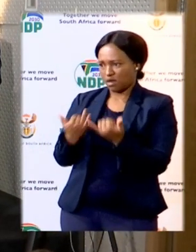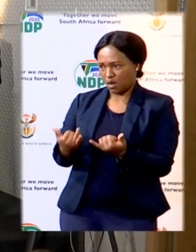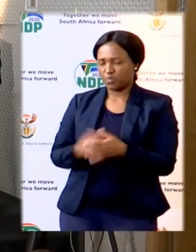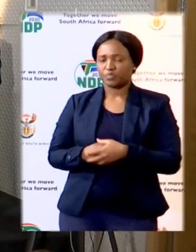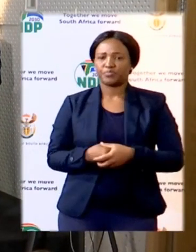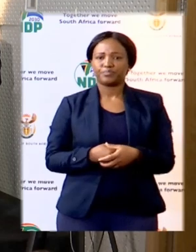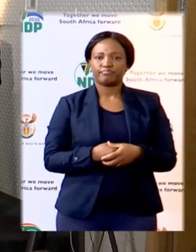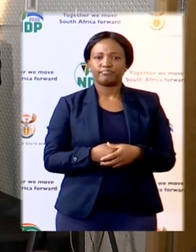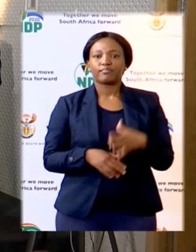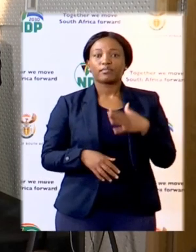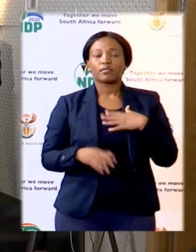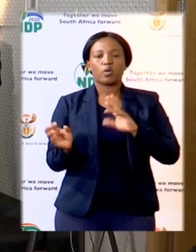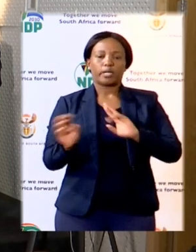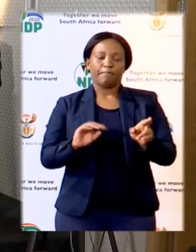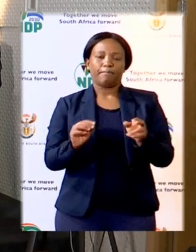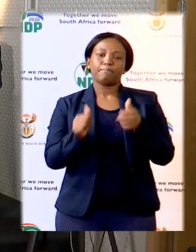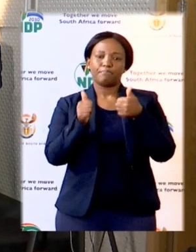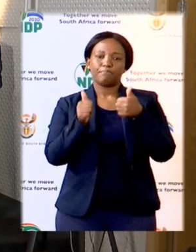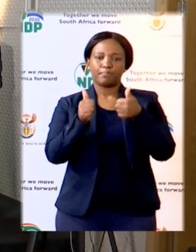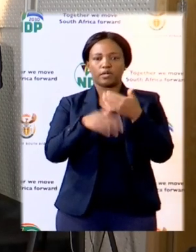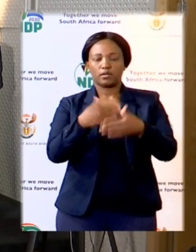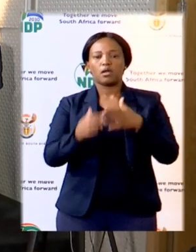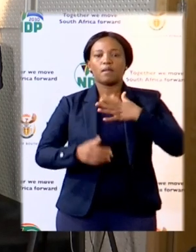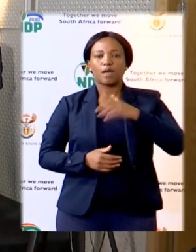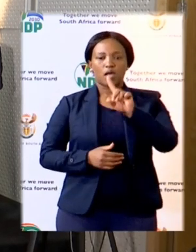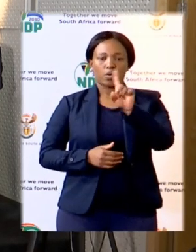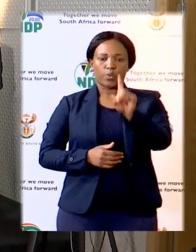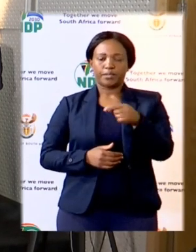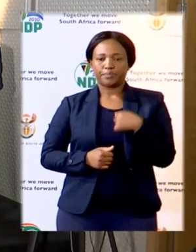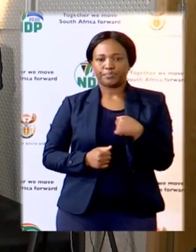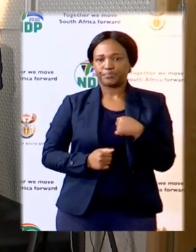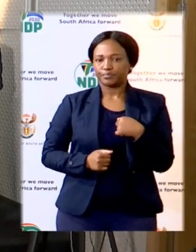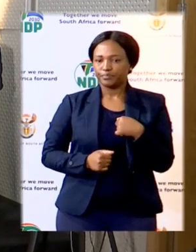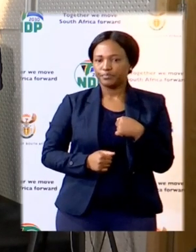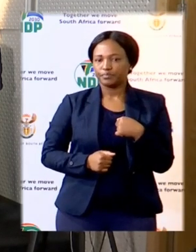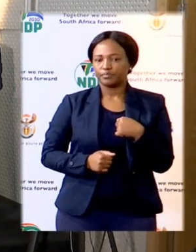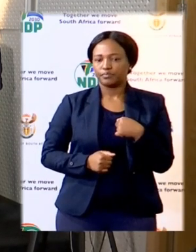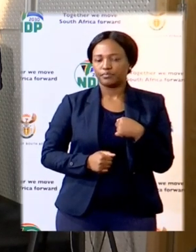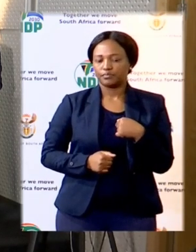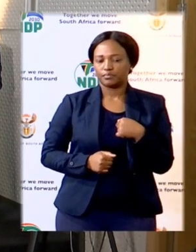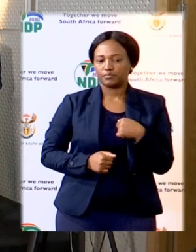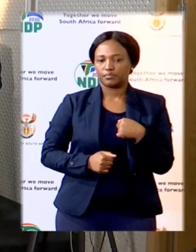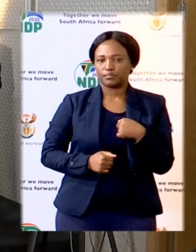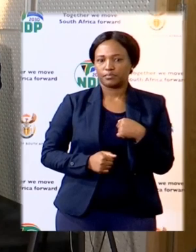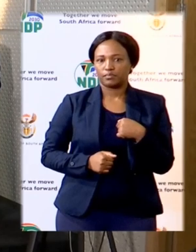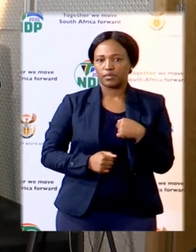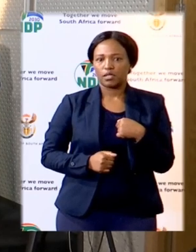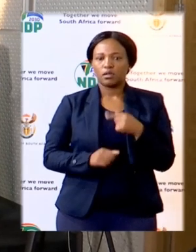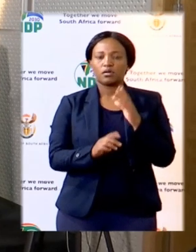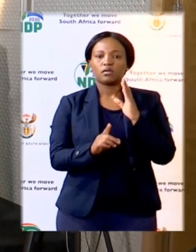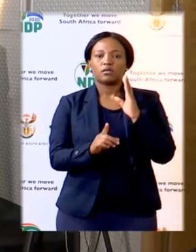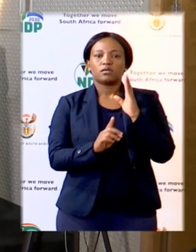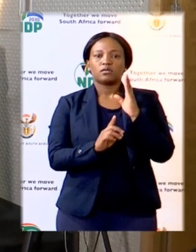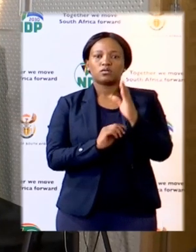We seem to be better now. All right, let me go ahead then. Thank you. My question Thank you. Is Minister of Small Business, Minister